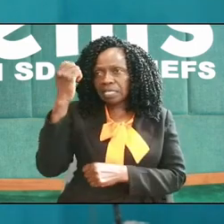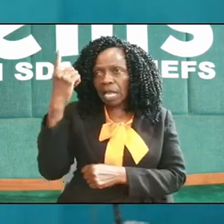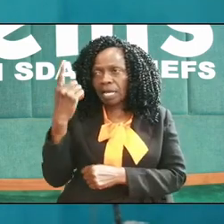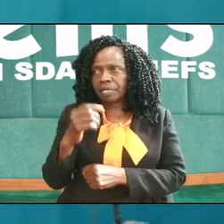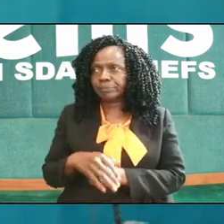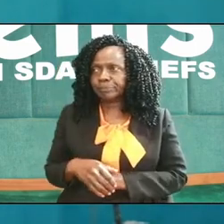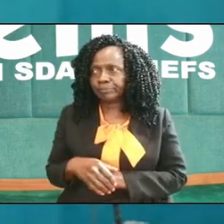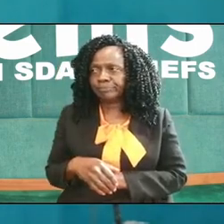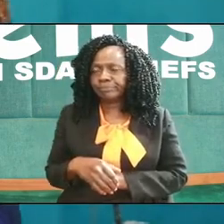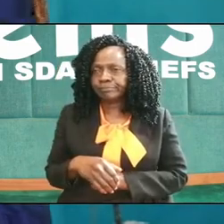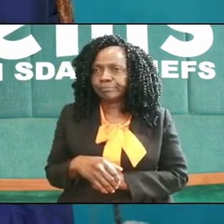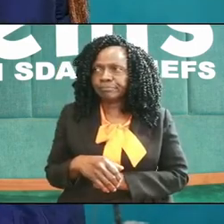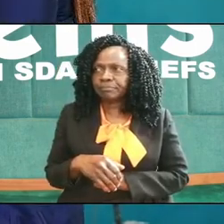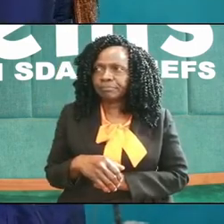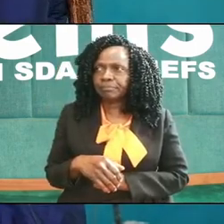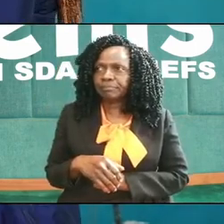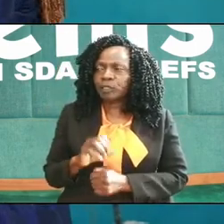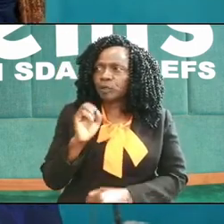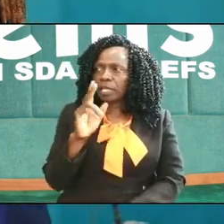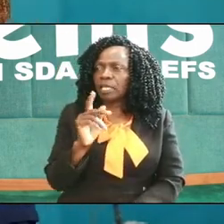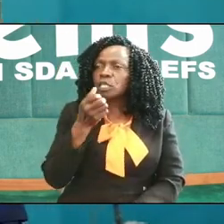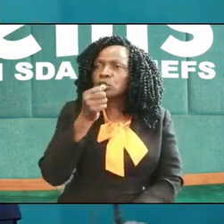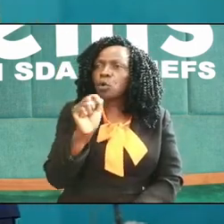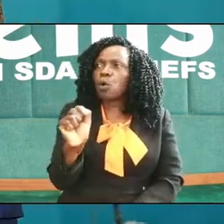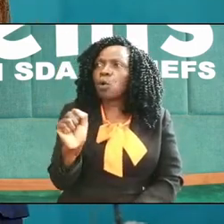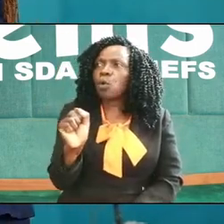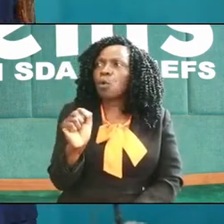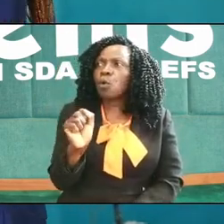your mother tongue. Okay? So,